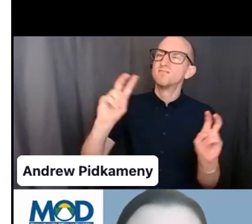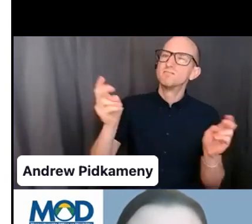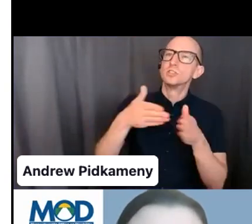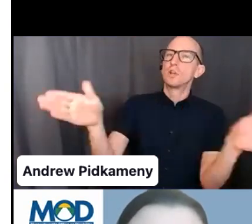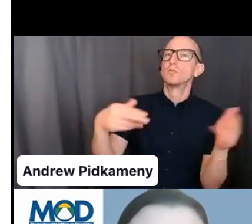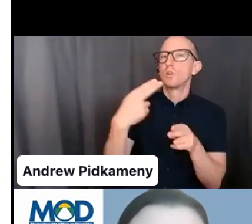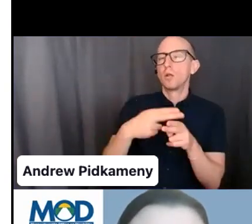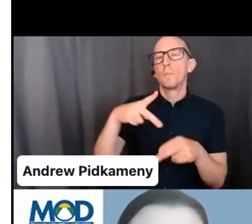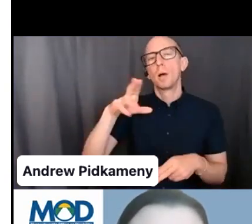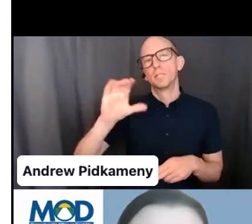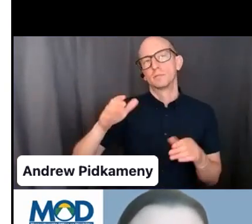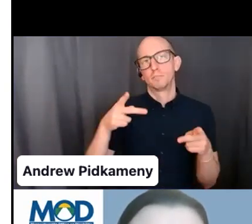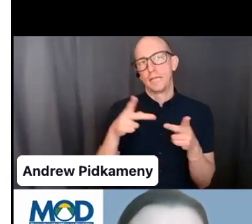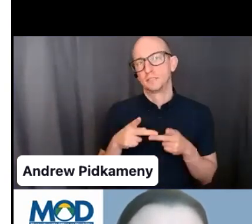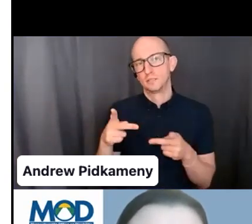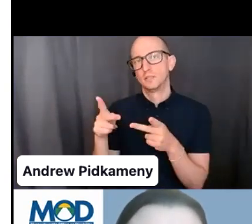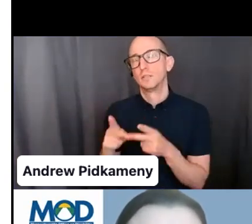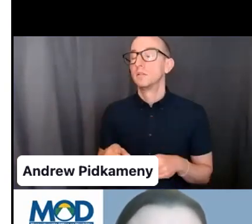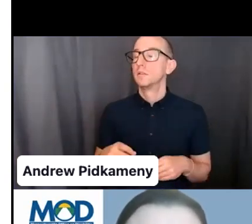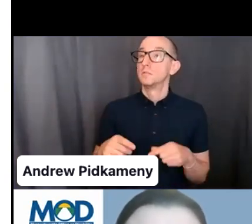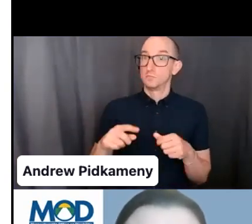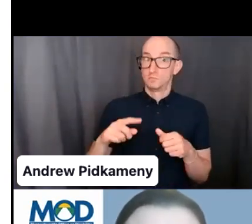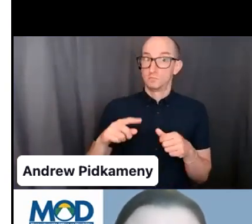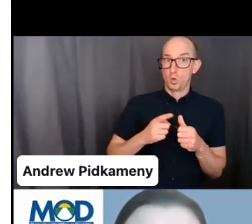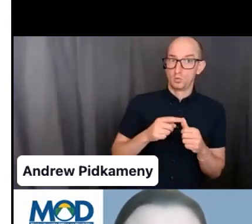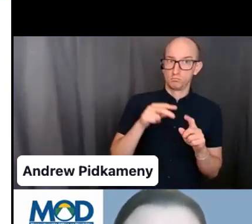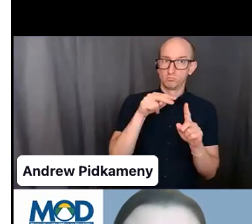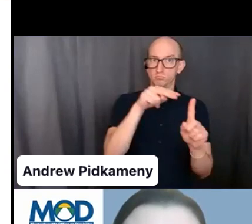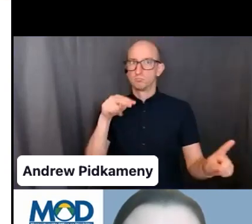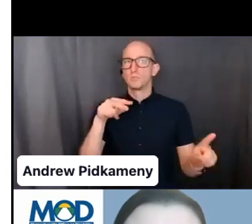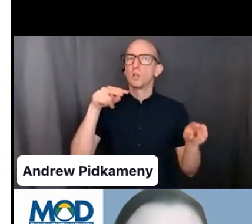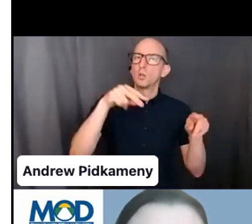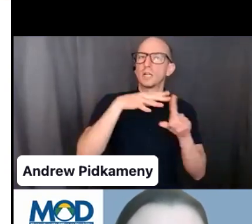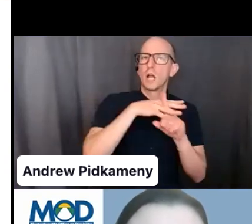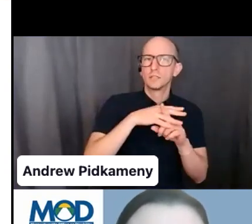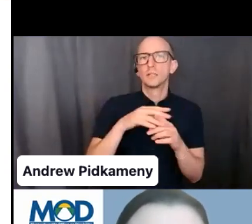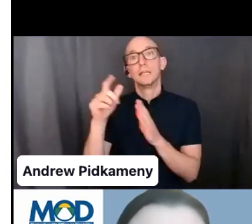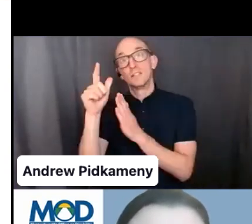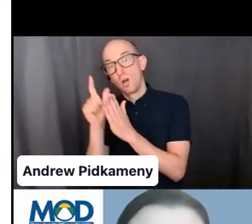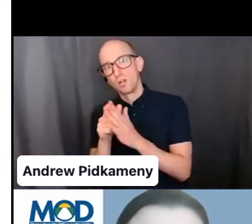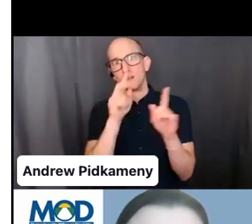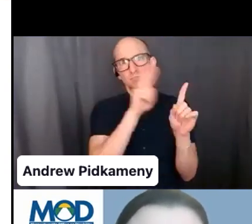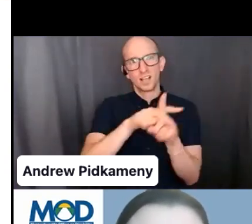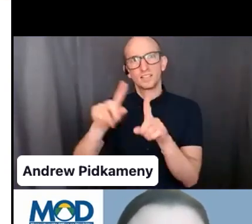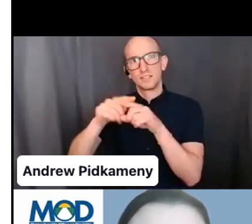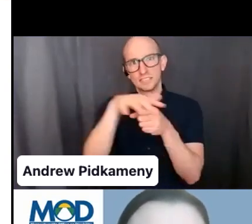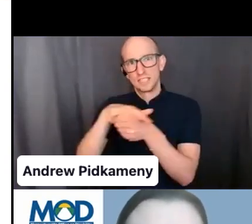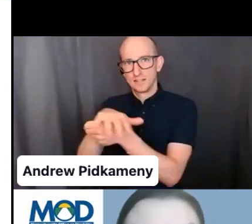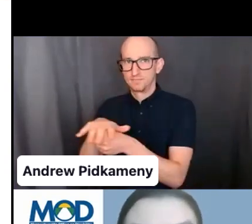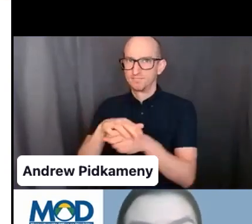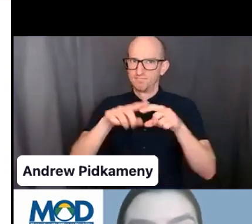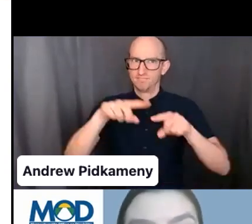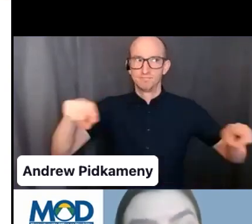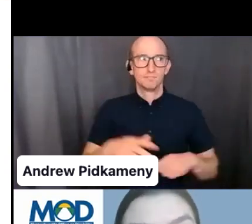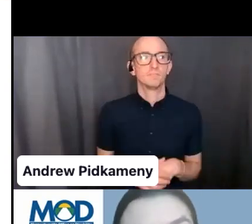start by looking at the context as different laws apply to different settings. So there are 6 main contexts where there